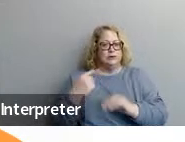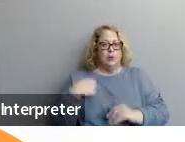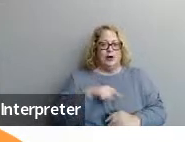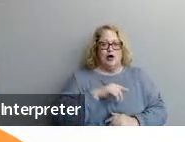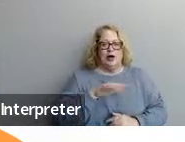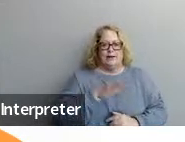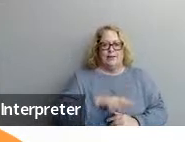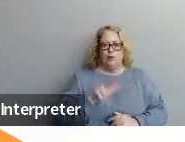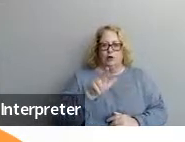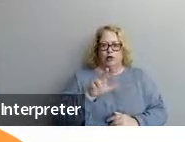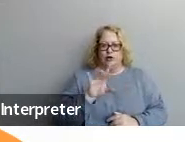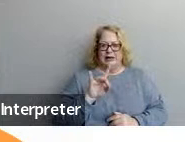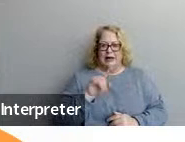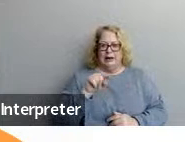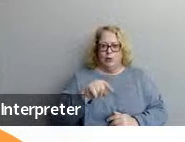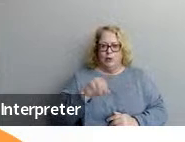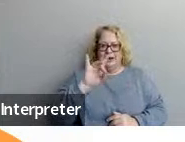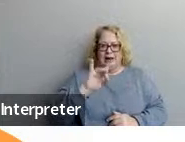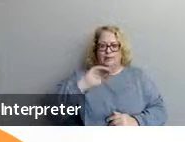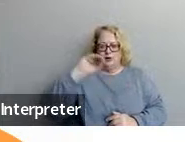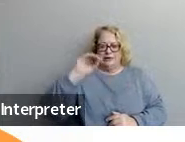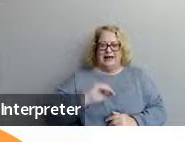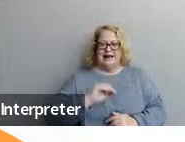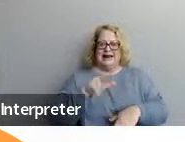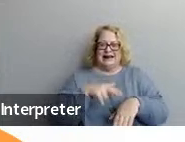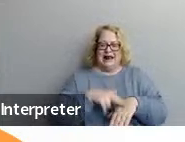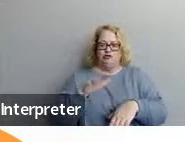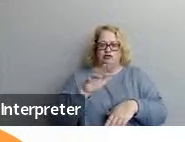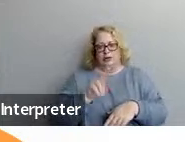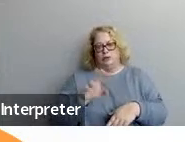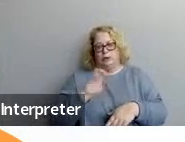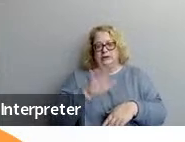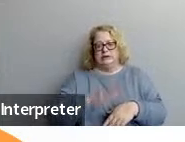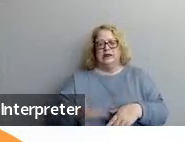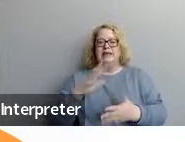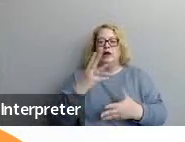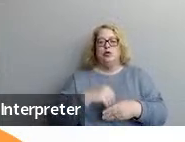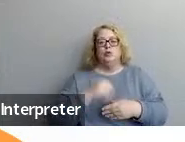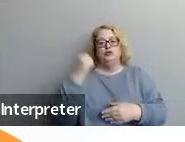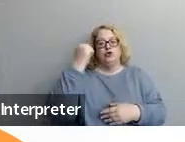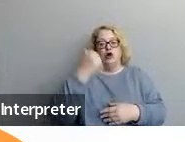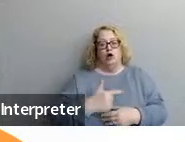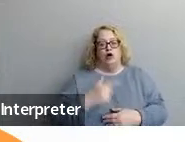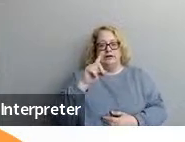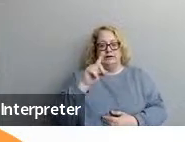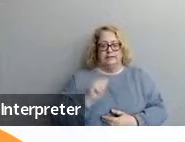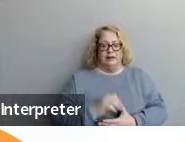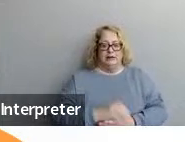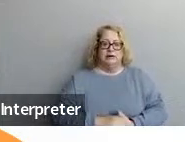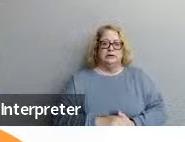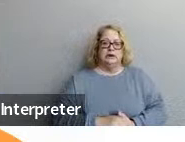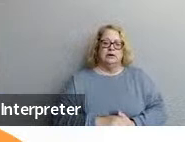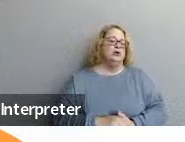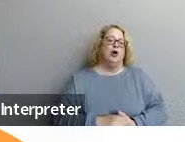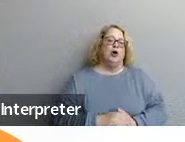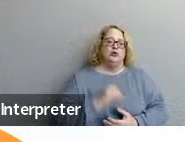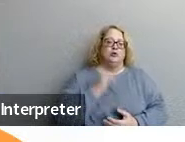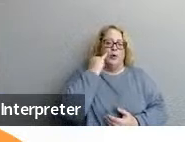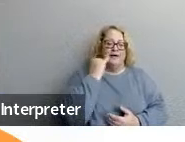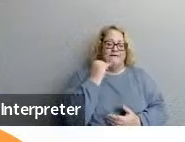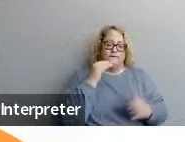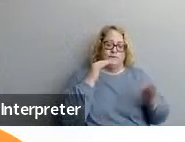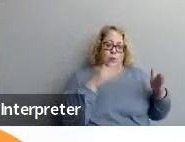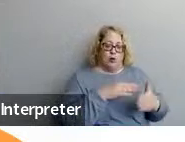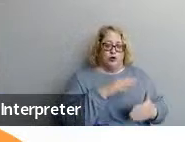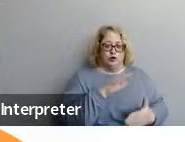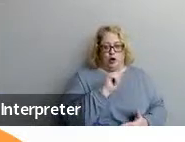about 38.8% nationally, and that includes all disabilities. So if you break it down to autism nationally, that